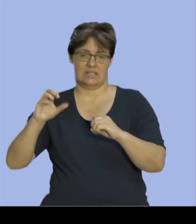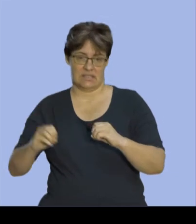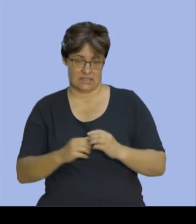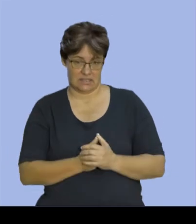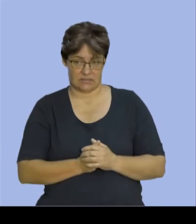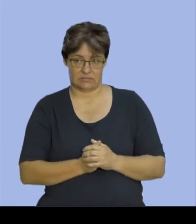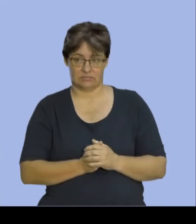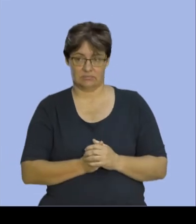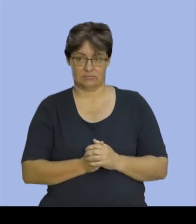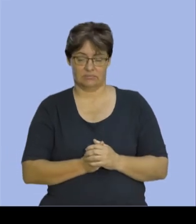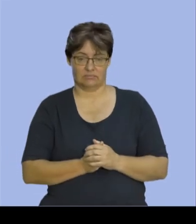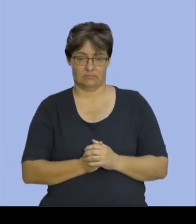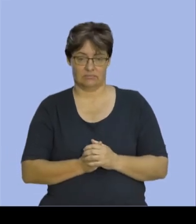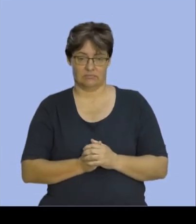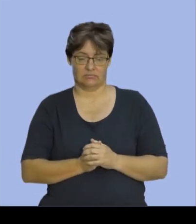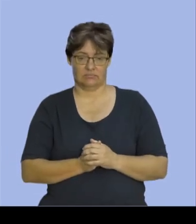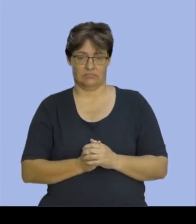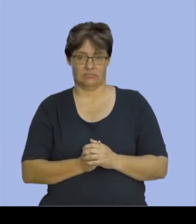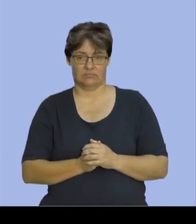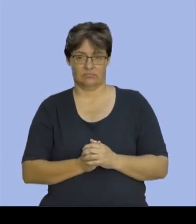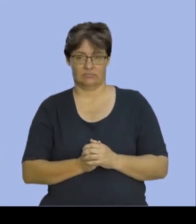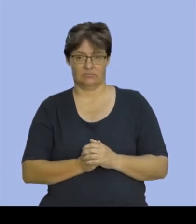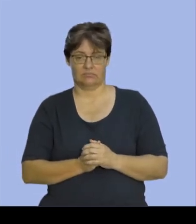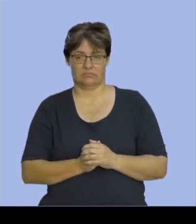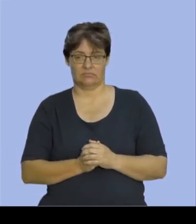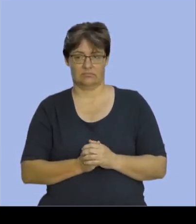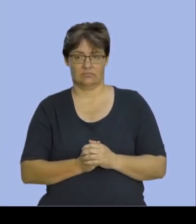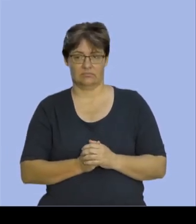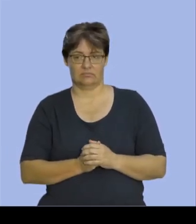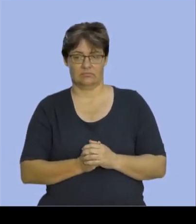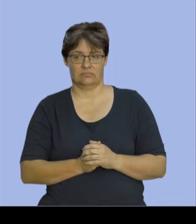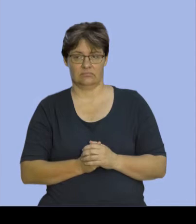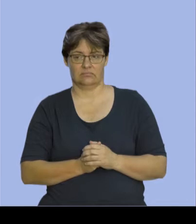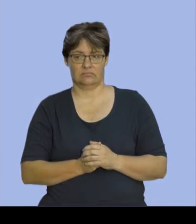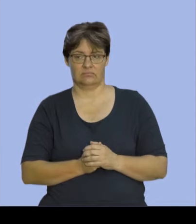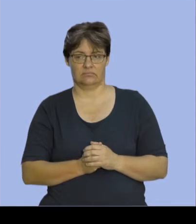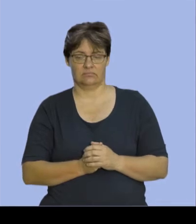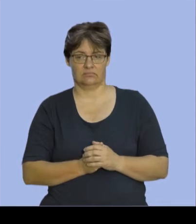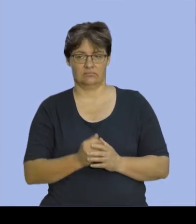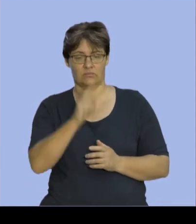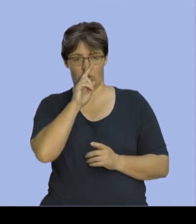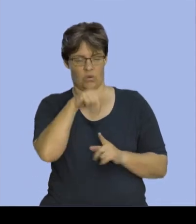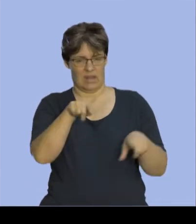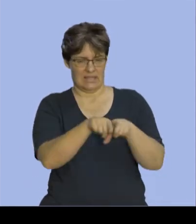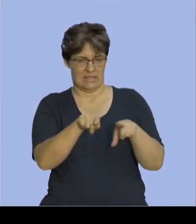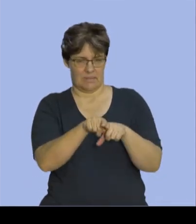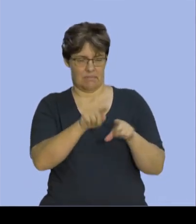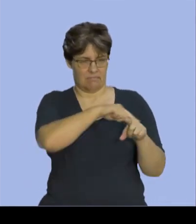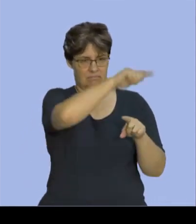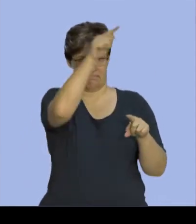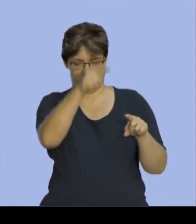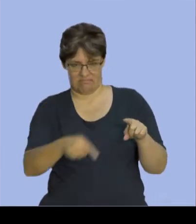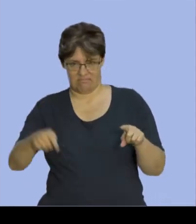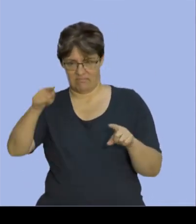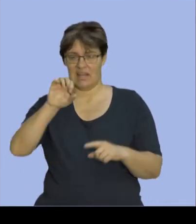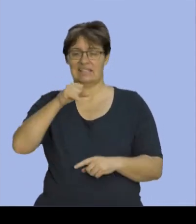degrees to 360 degrees. And this will look something like this. And that's